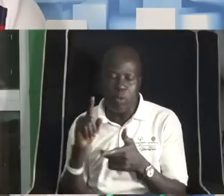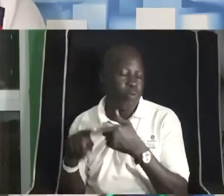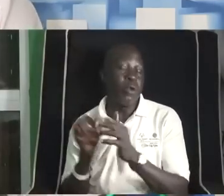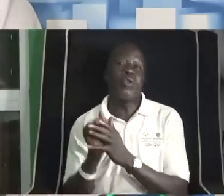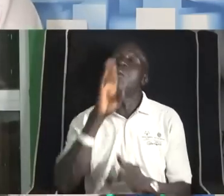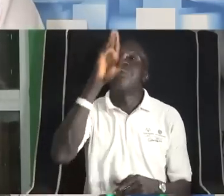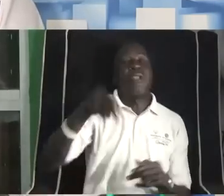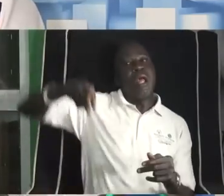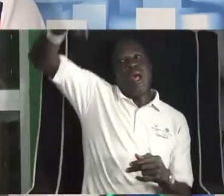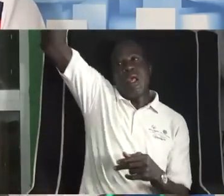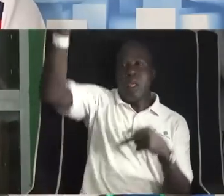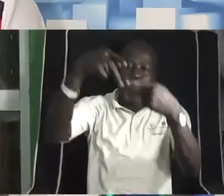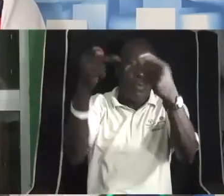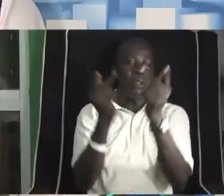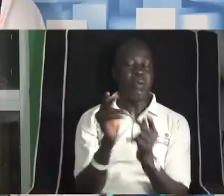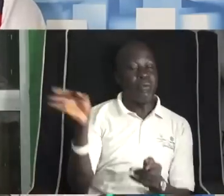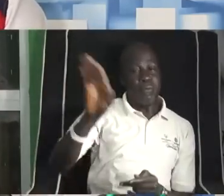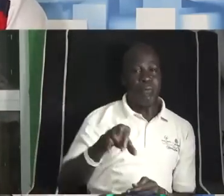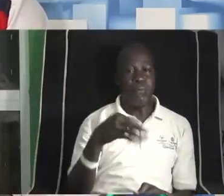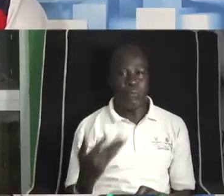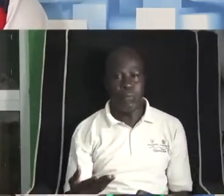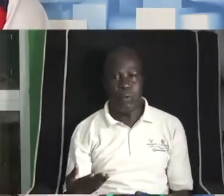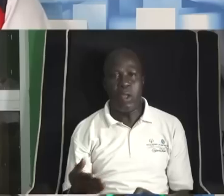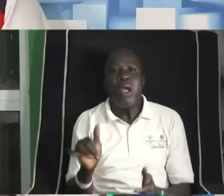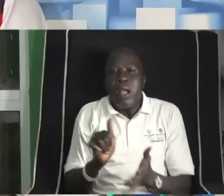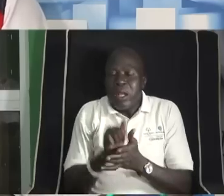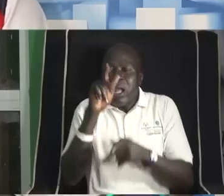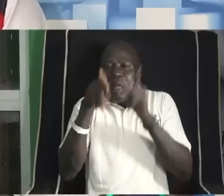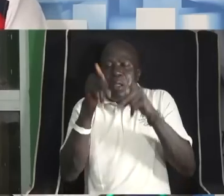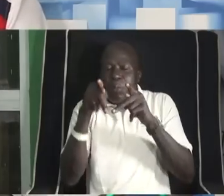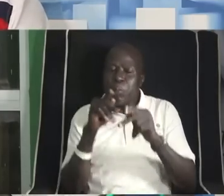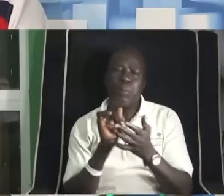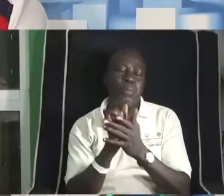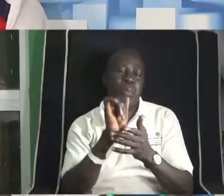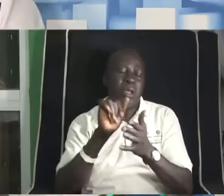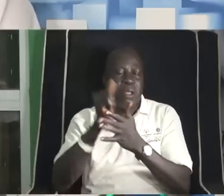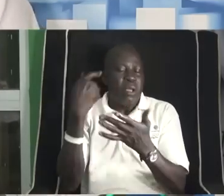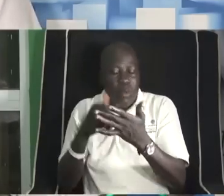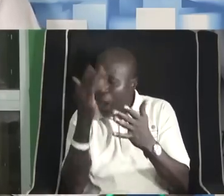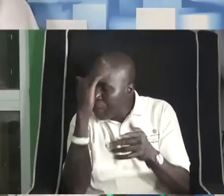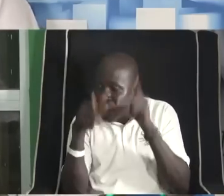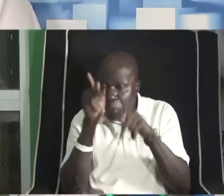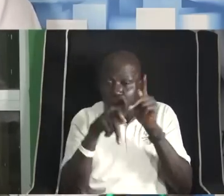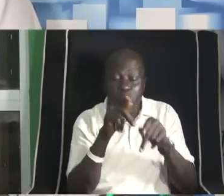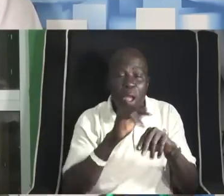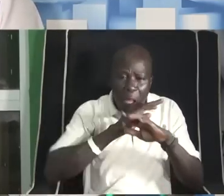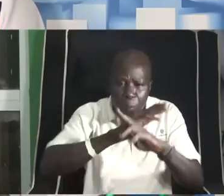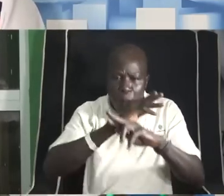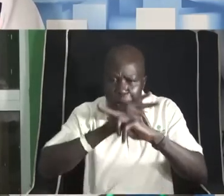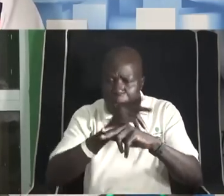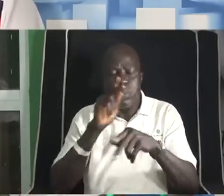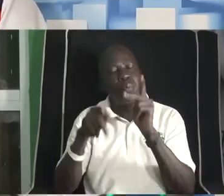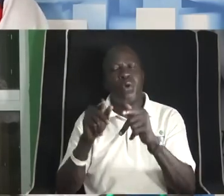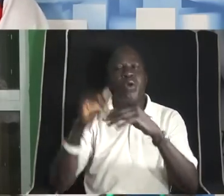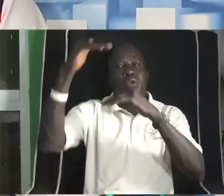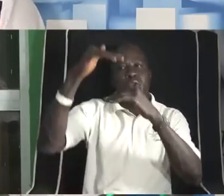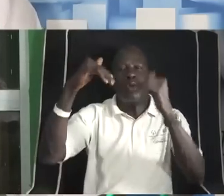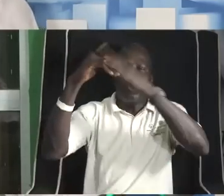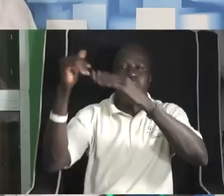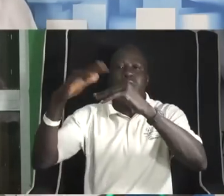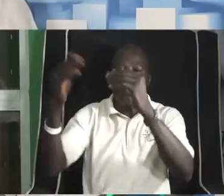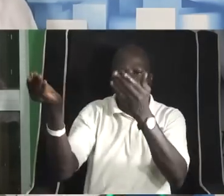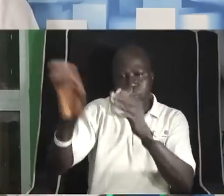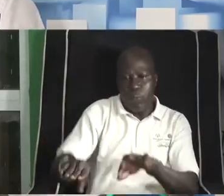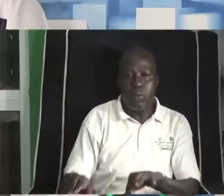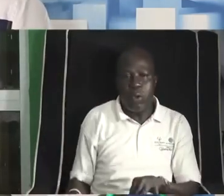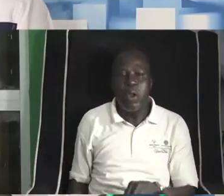good for one to be in a higher place before and fall. O ni awon ti ba nle pa nto wa loke lati jabo. That's why the people that pursue the people on top. Ma wo won